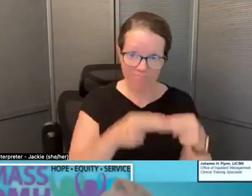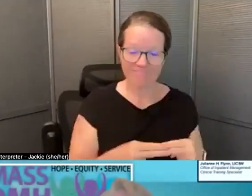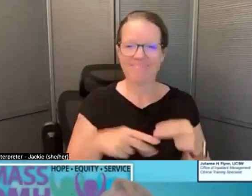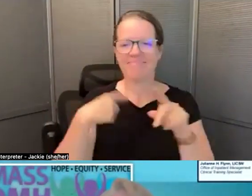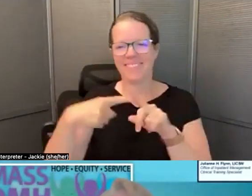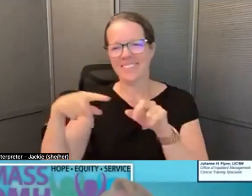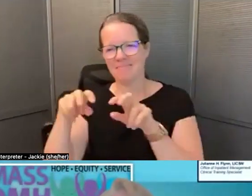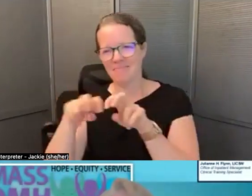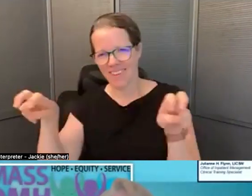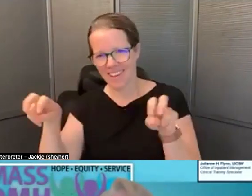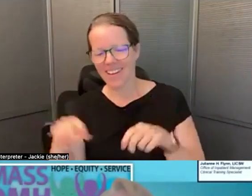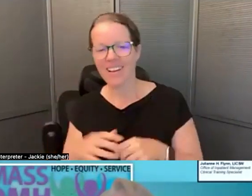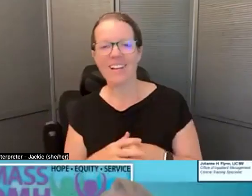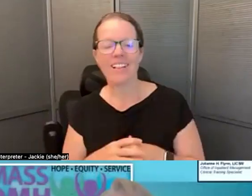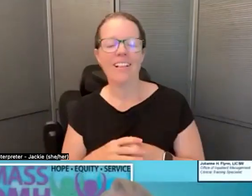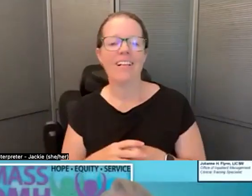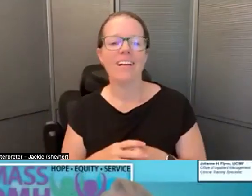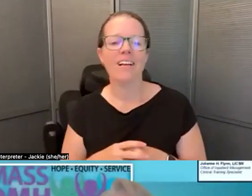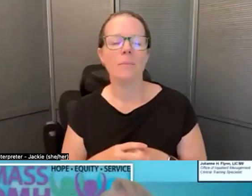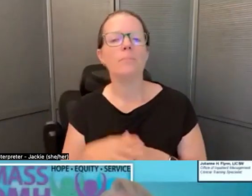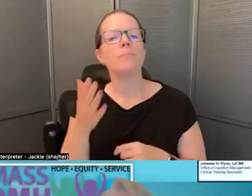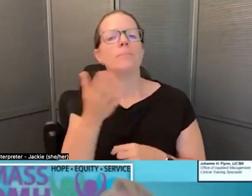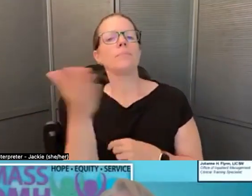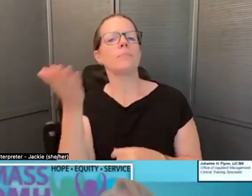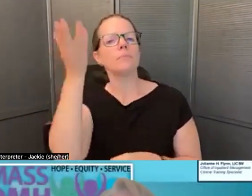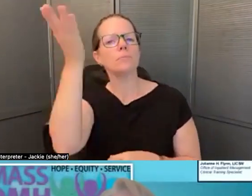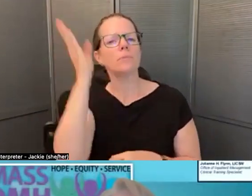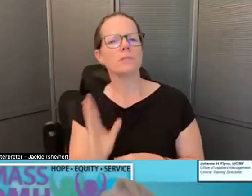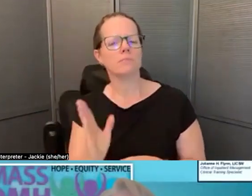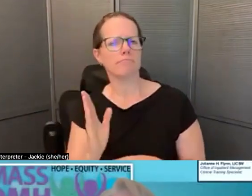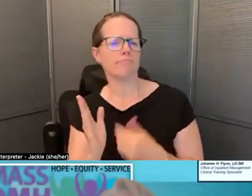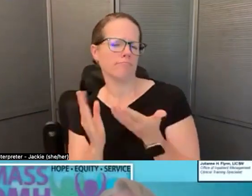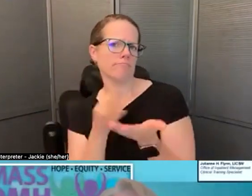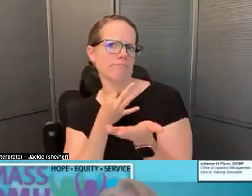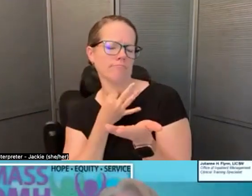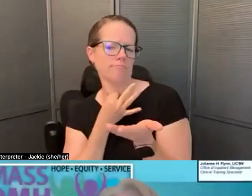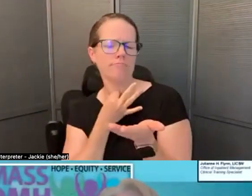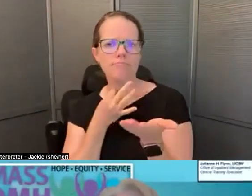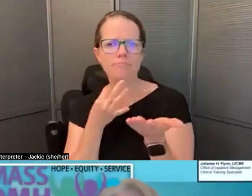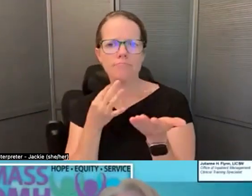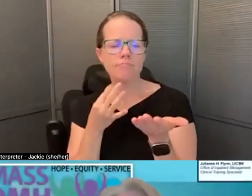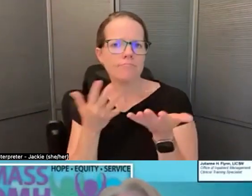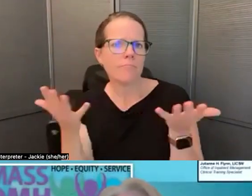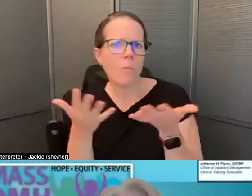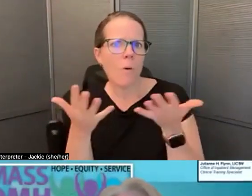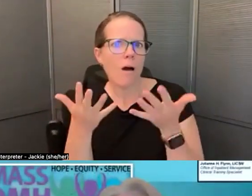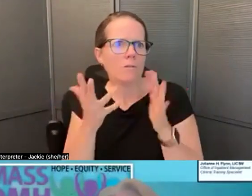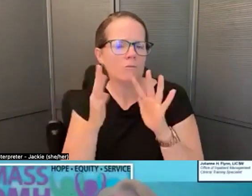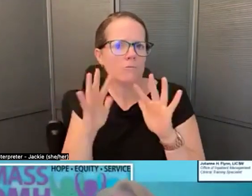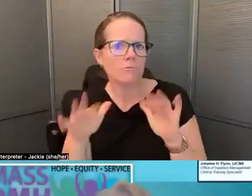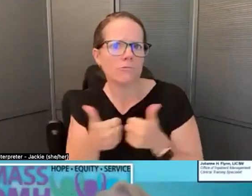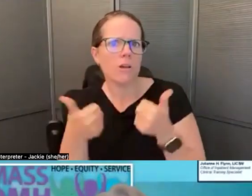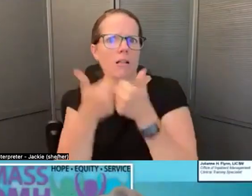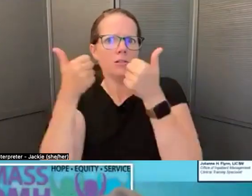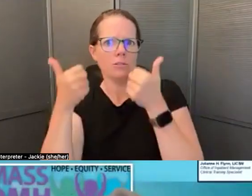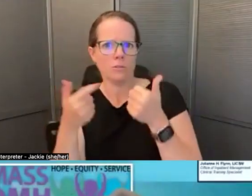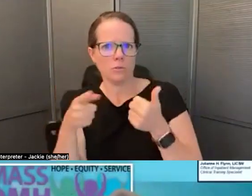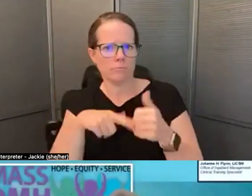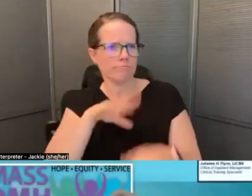our presenters today, what were some issues or challenges that came up when implementing the training?